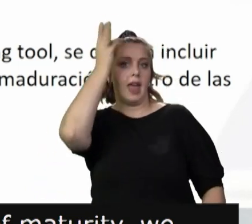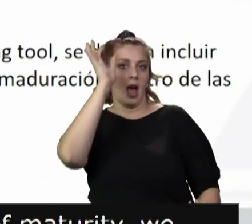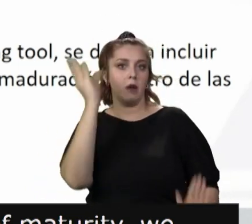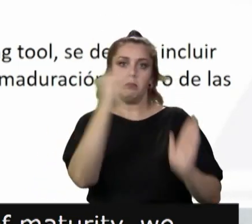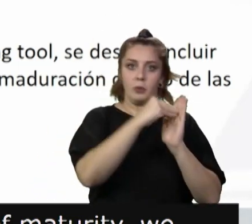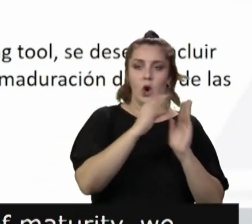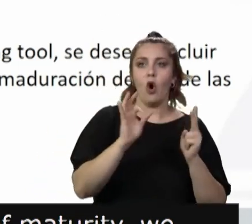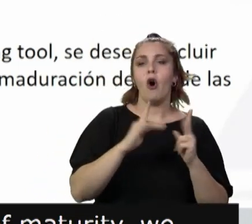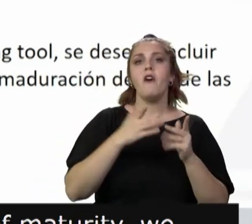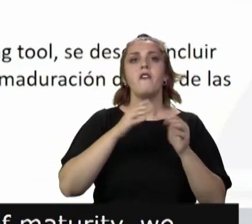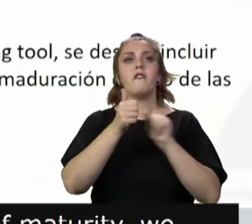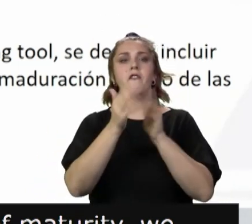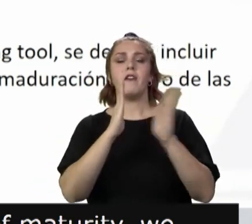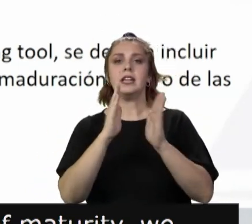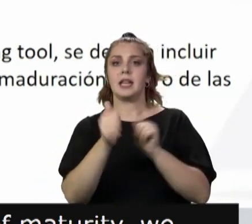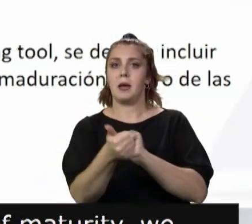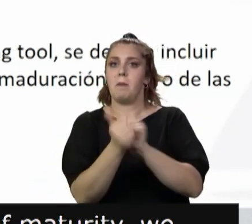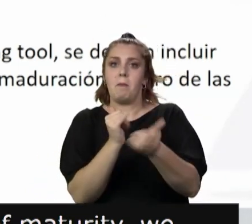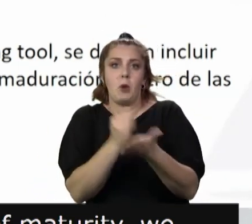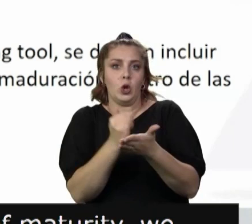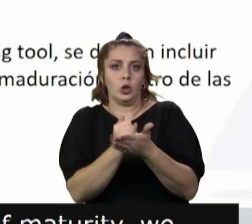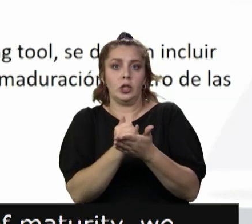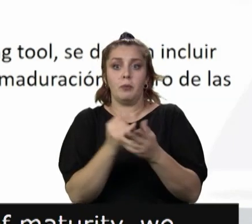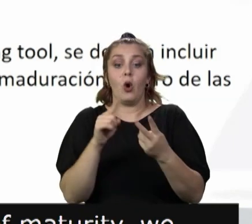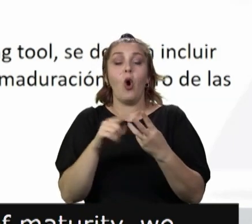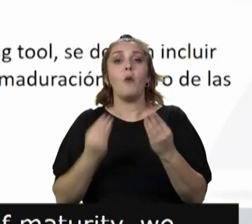includes all types of development